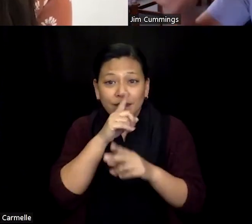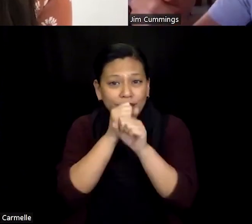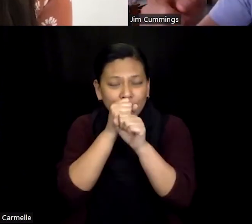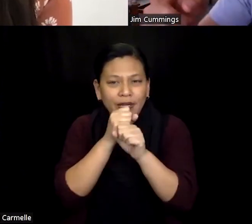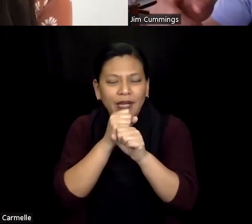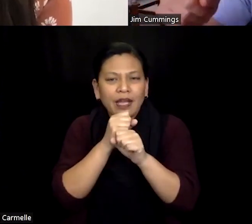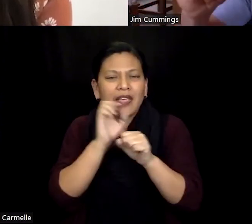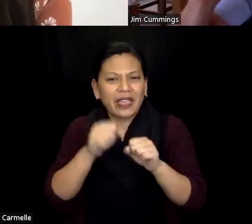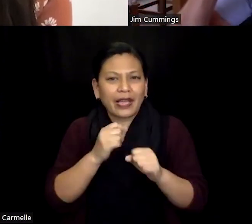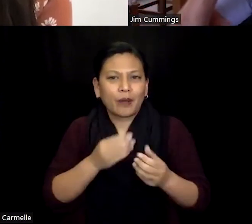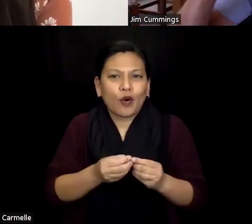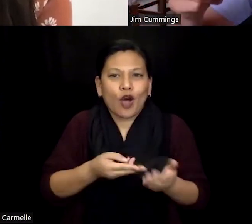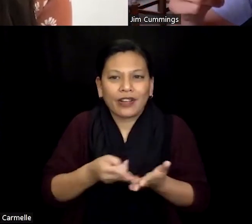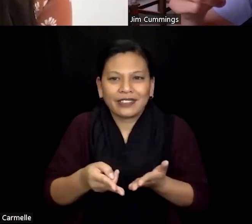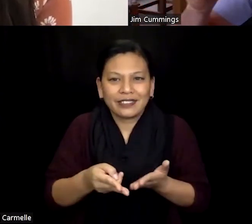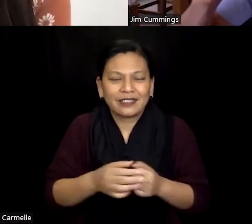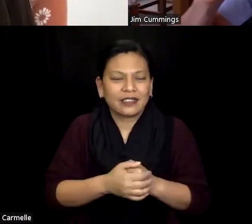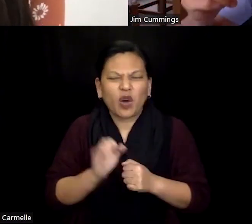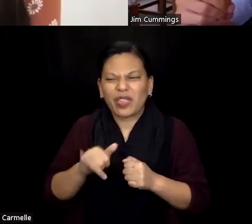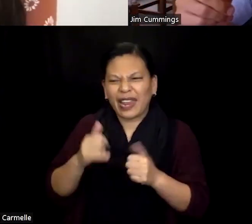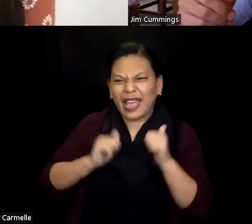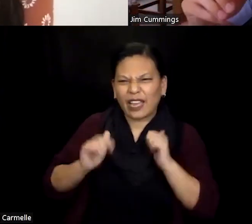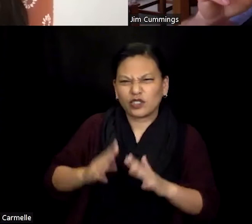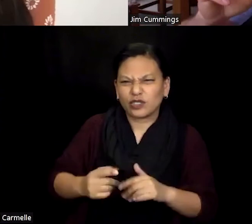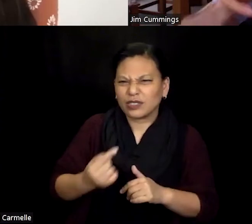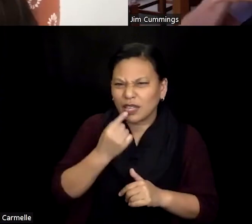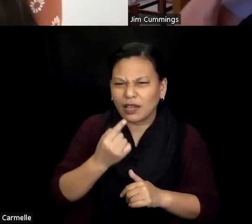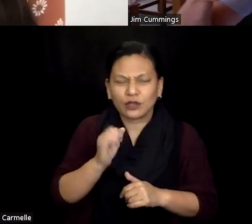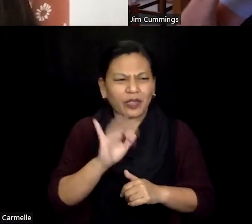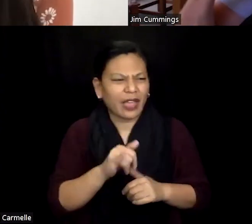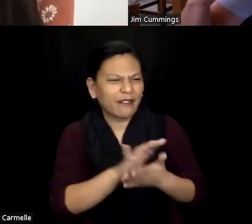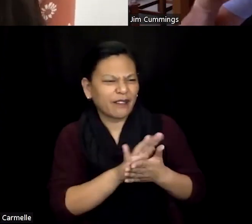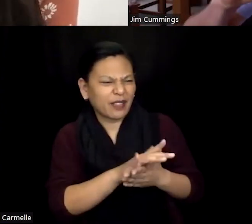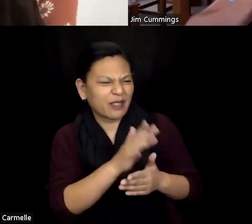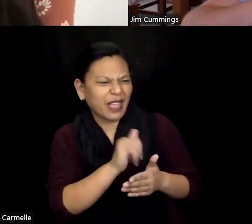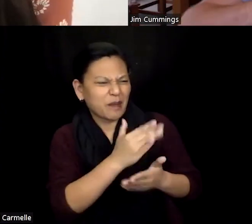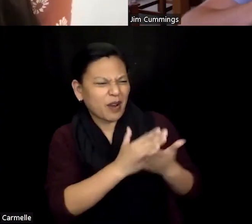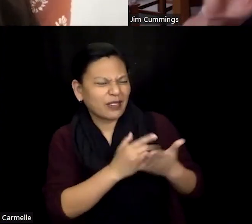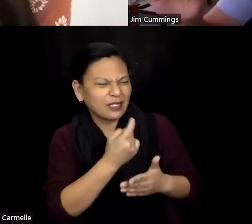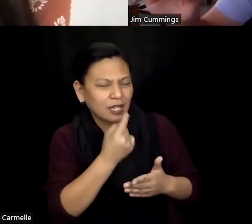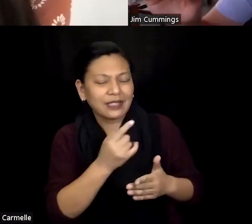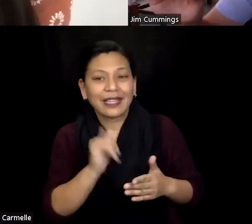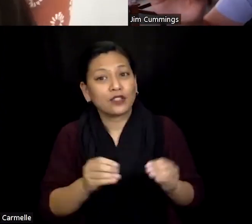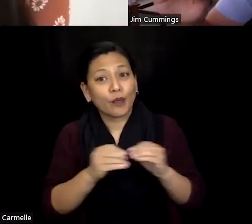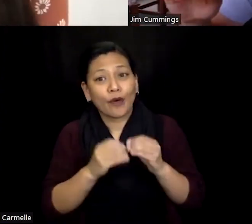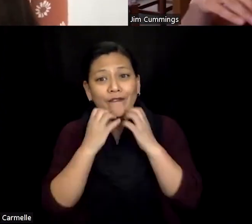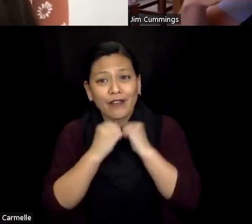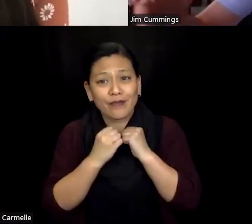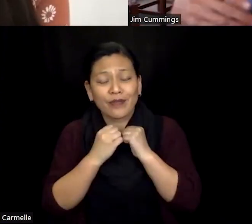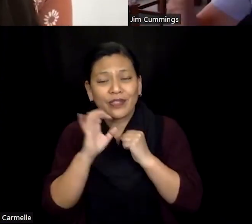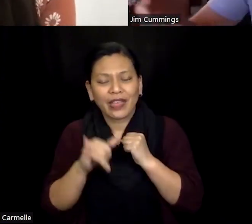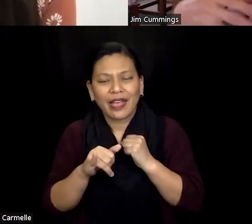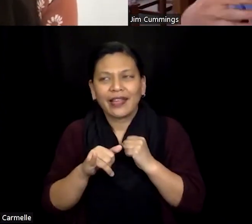scene sucked. And like, you need to cut this character, this actor sucks. And like that kind of response is so much more valuable